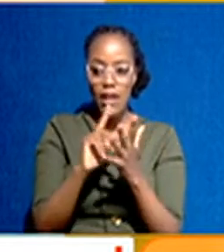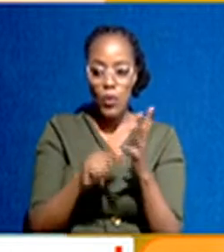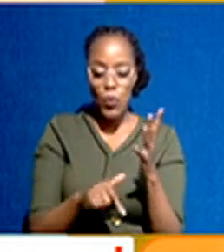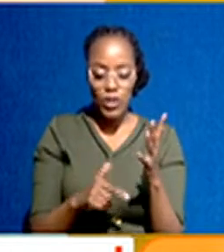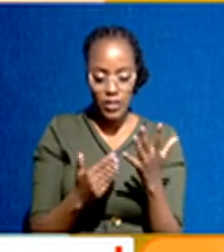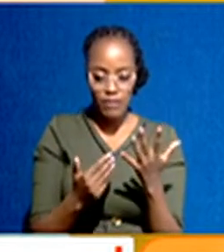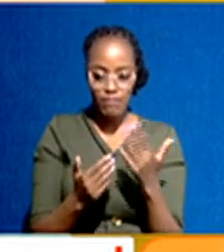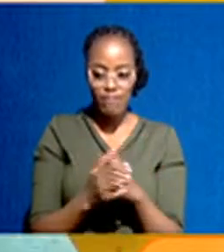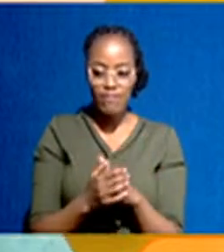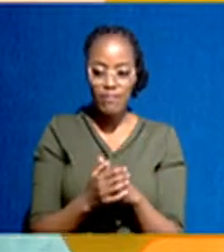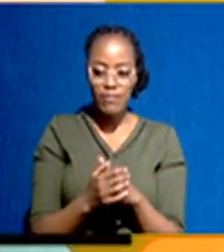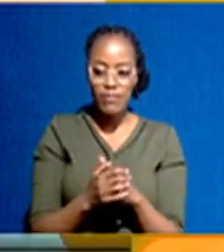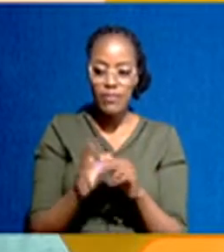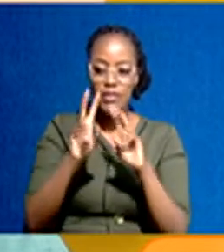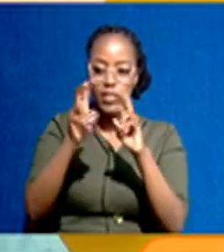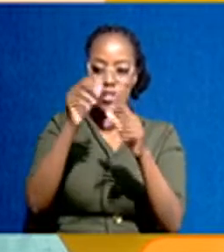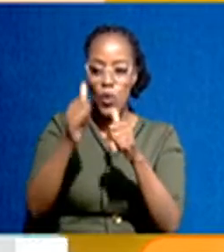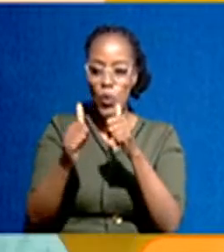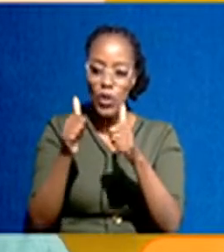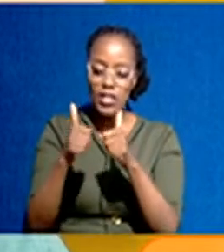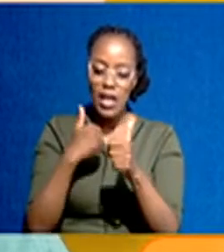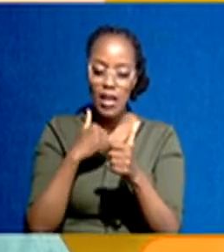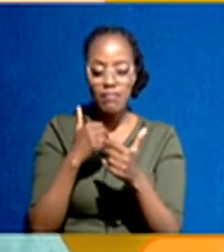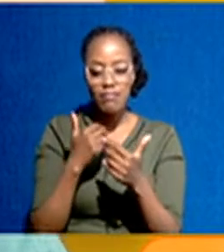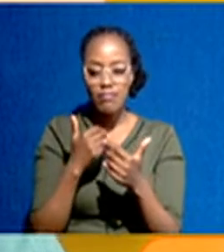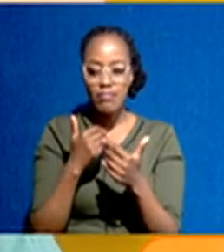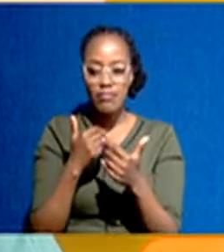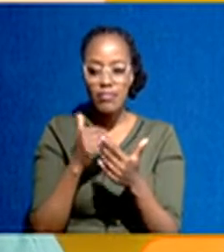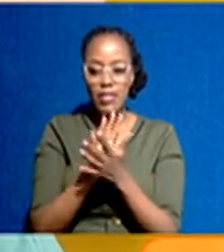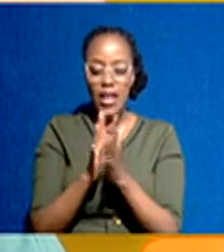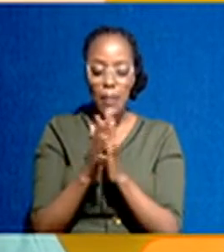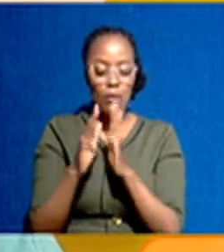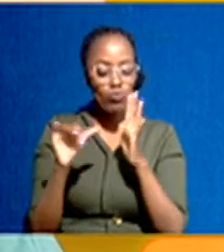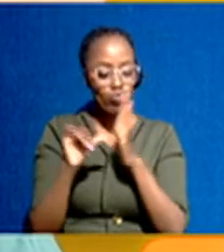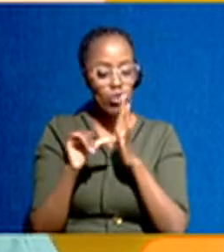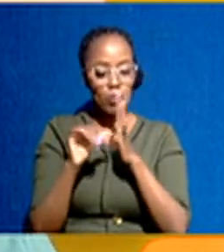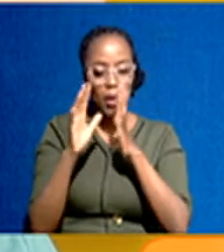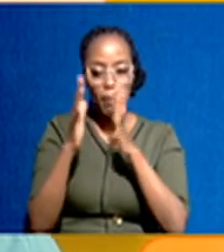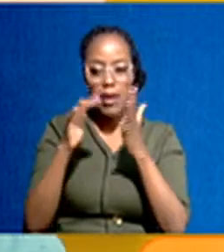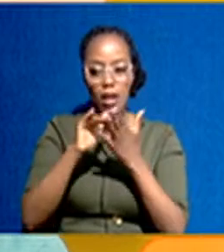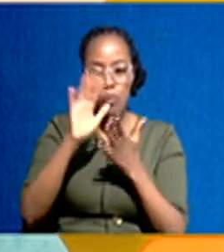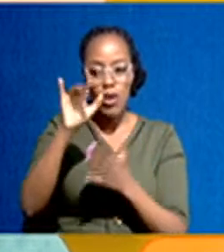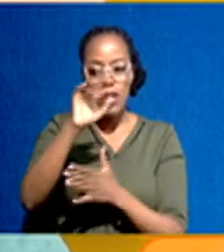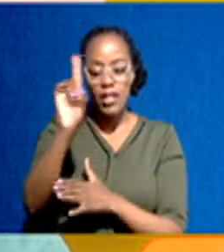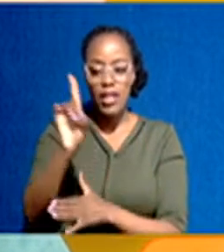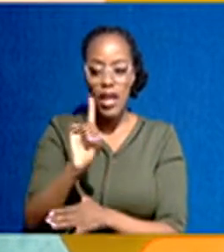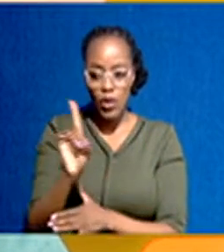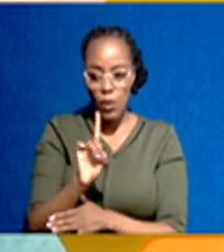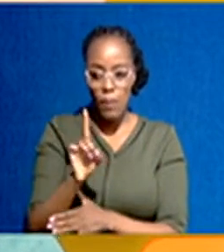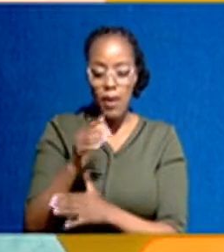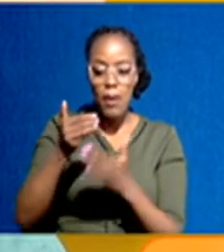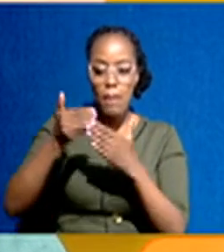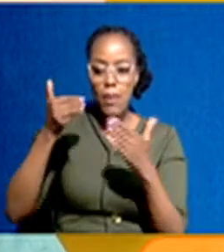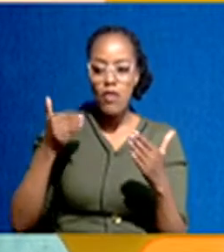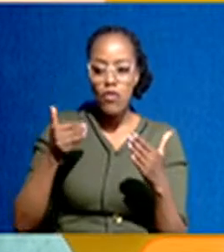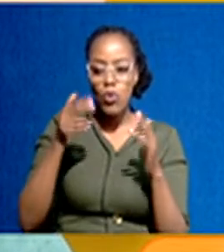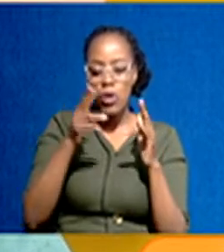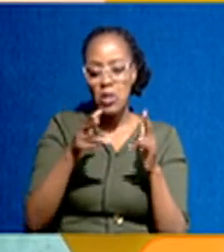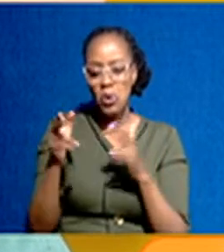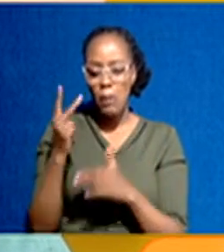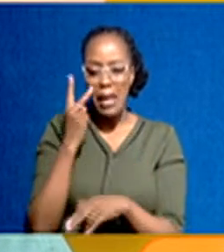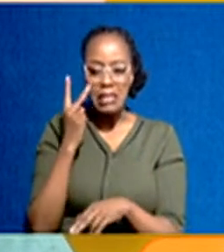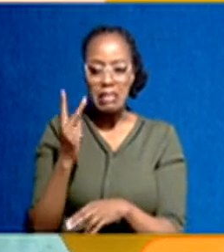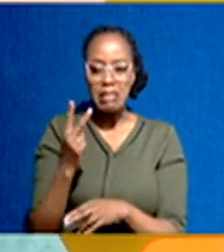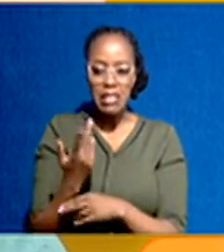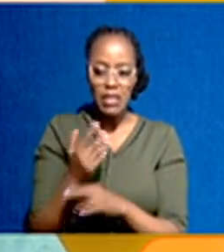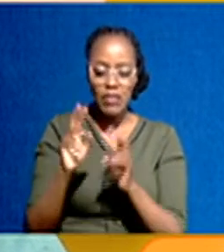is an issue that is becoming, endemic, especially in Nairobi. So we used to normally see